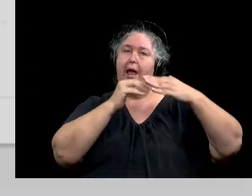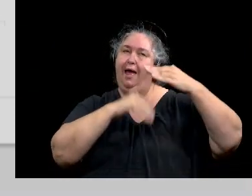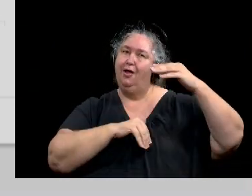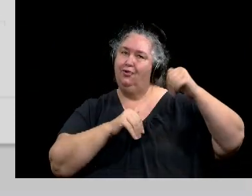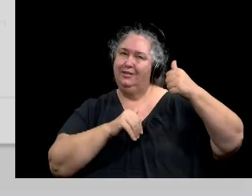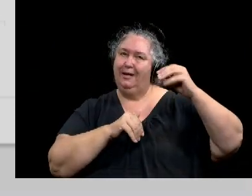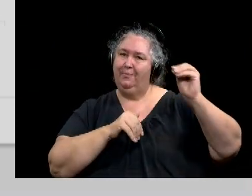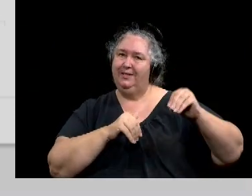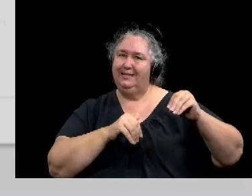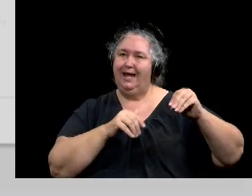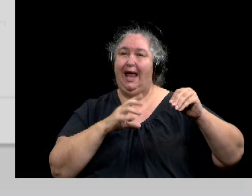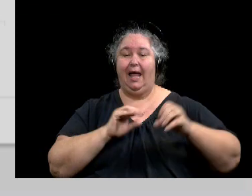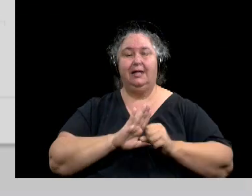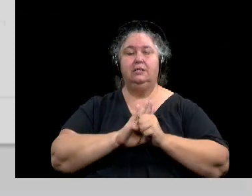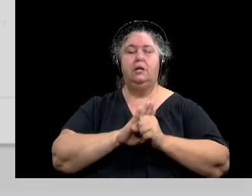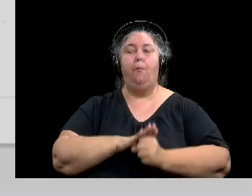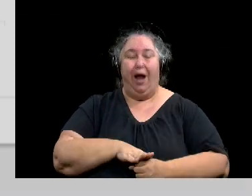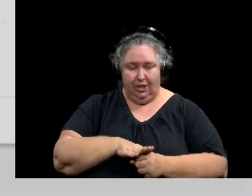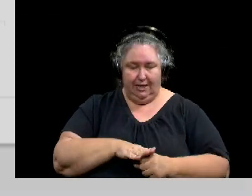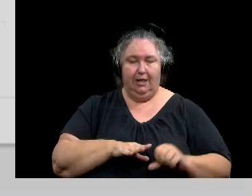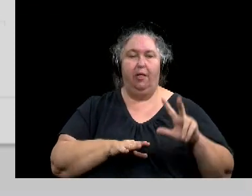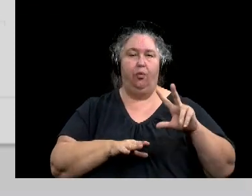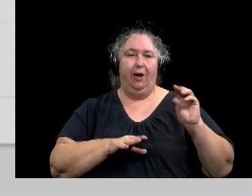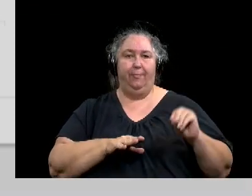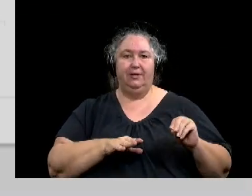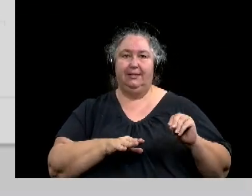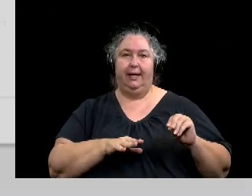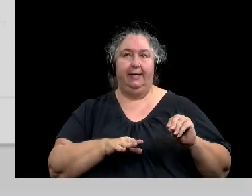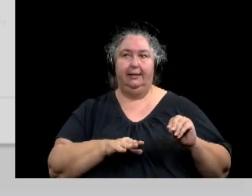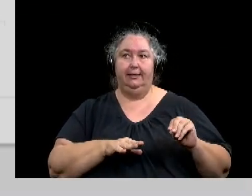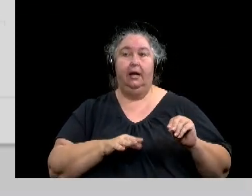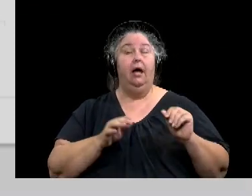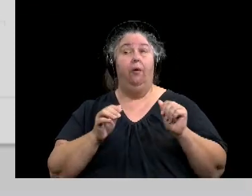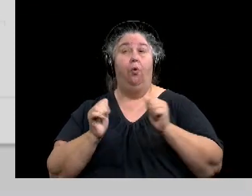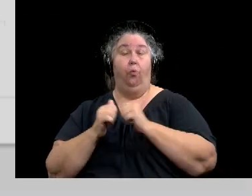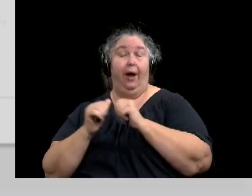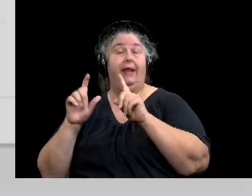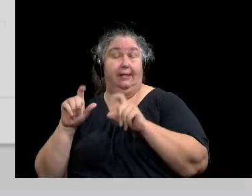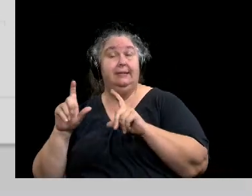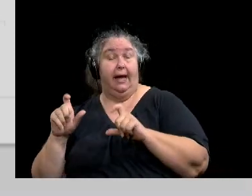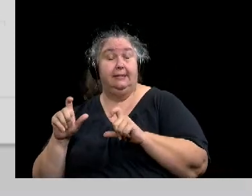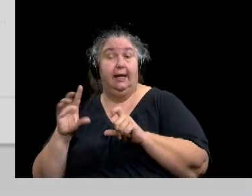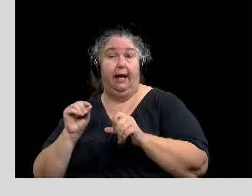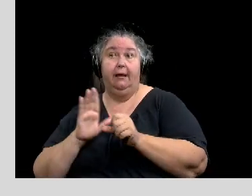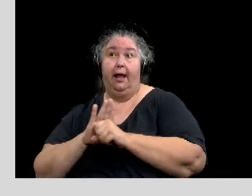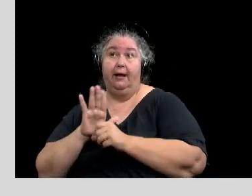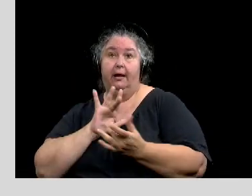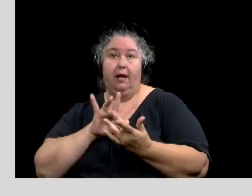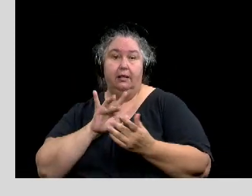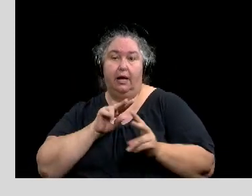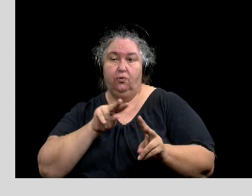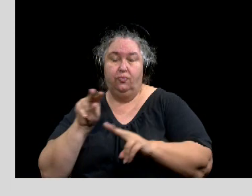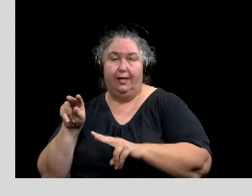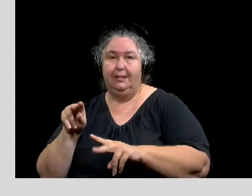under 3% with testing and inadequate contact tracing.